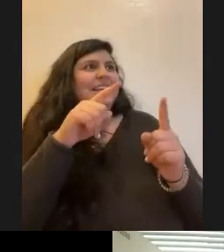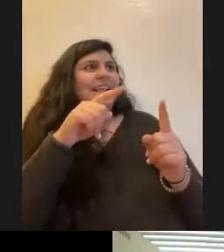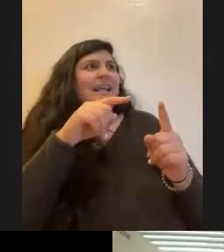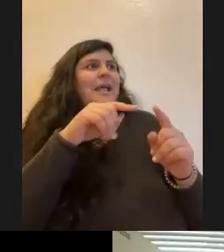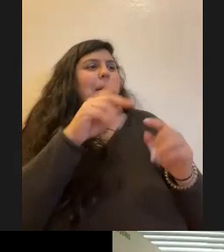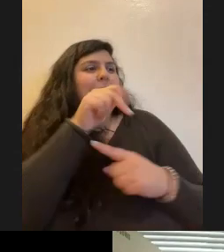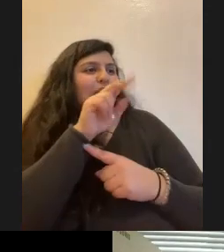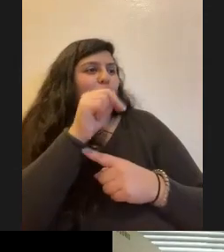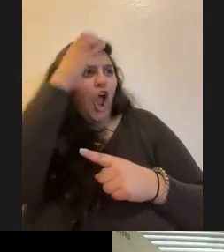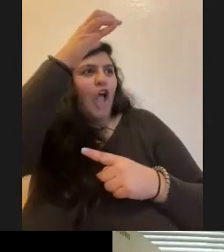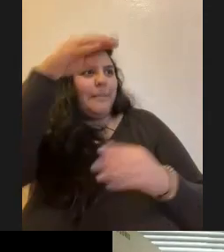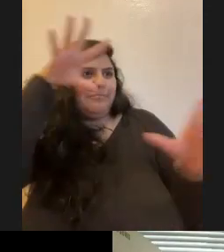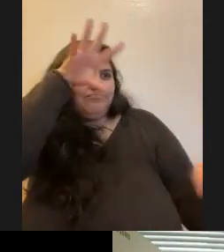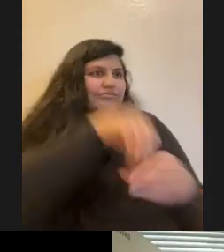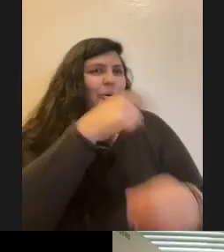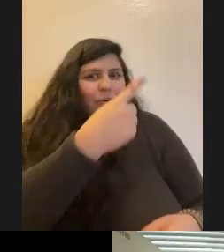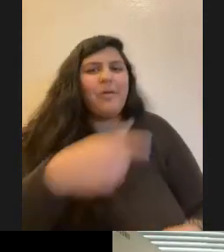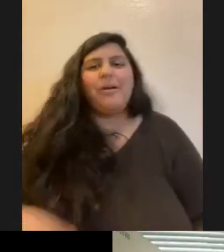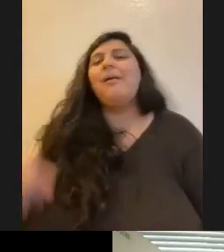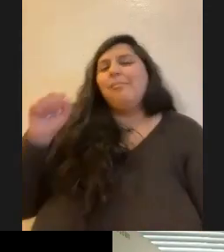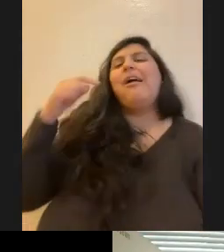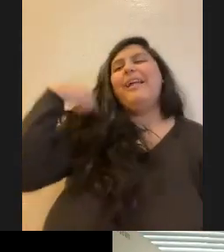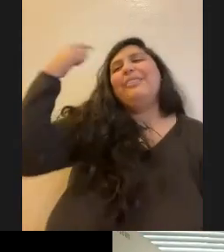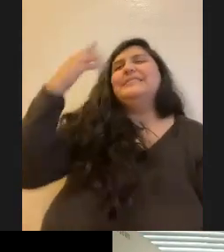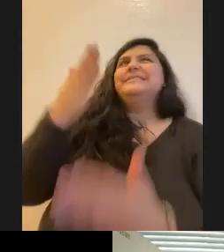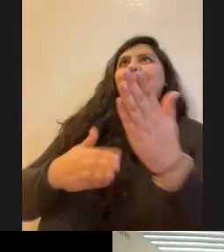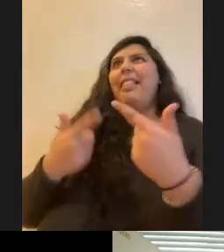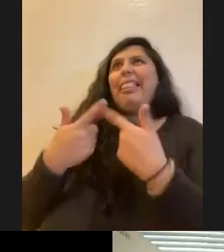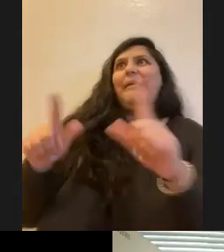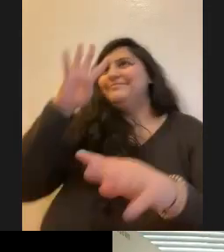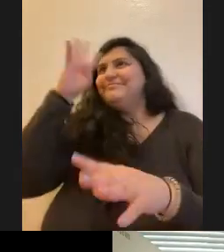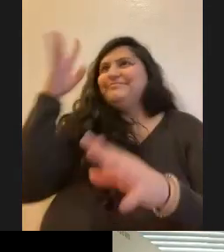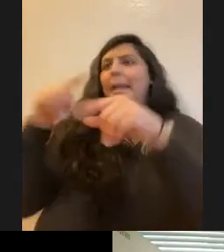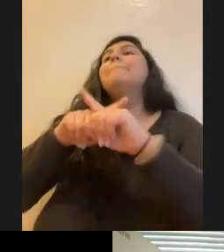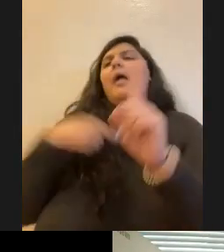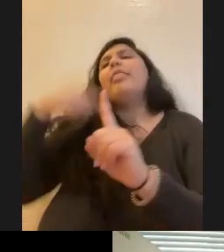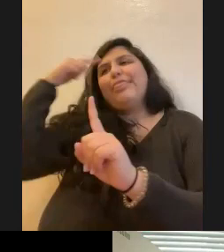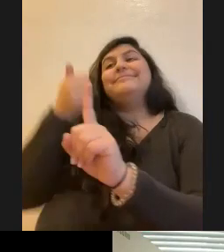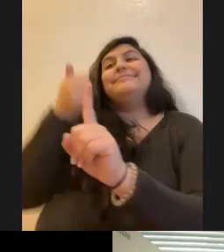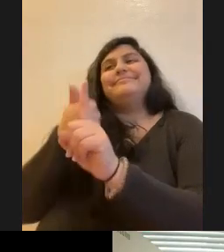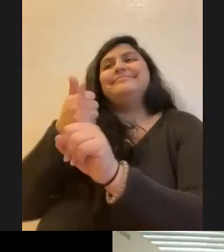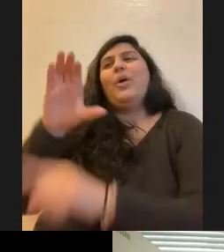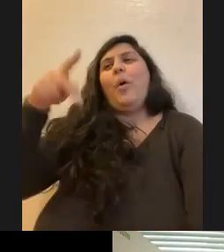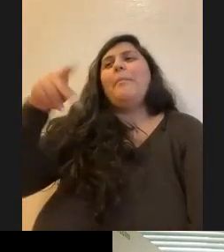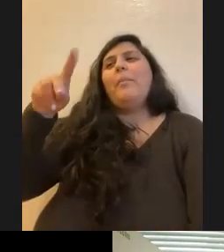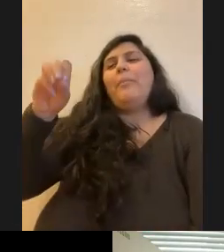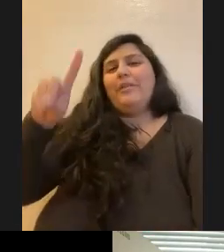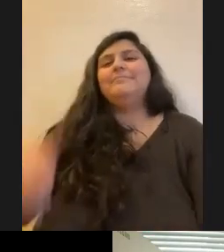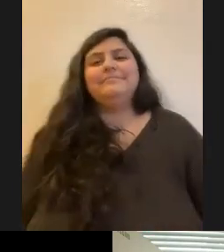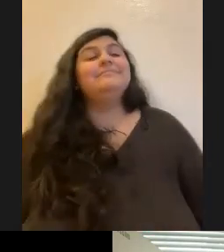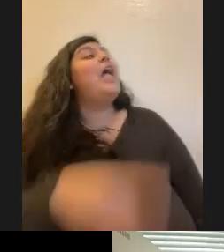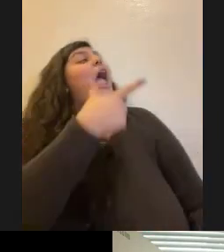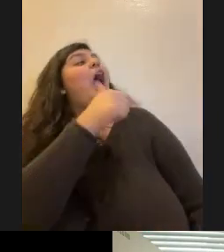they took some liberties. Yeah. But I would say he's a copepod. Amazing. Great. Garden Spot Middle School wants to know,